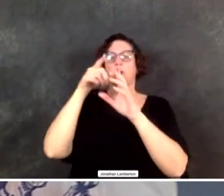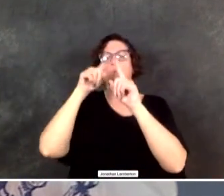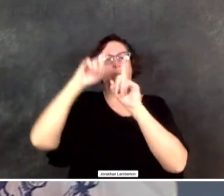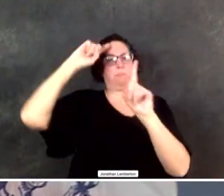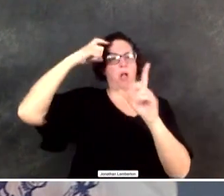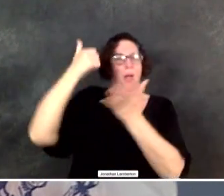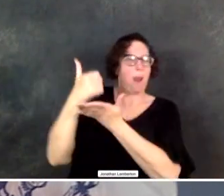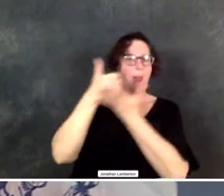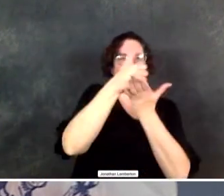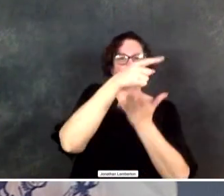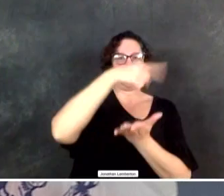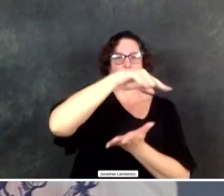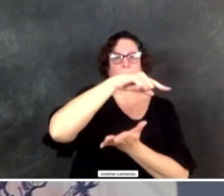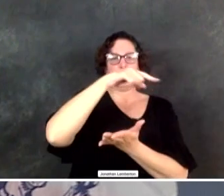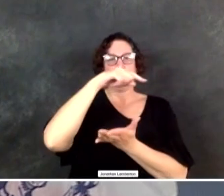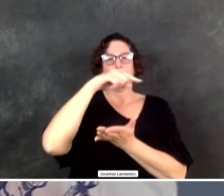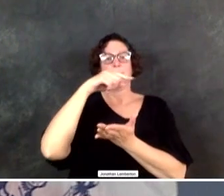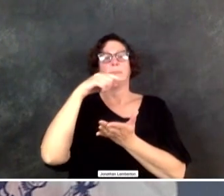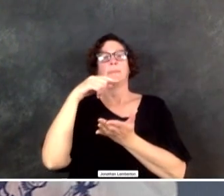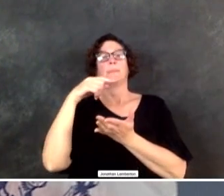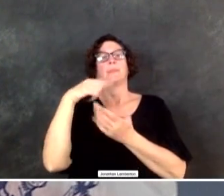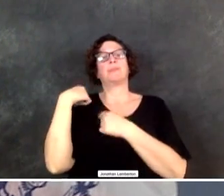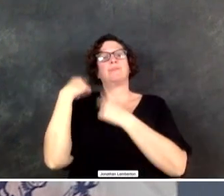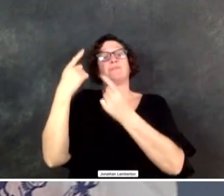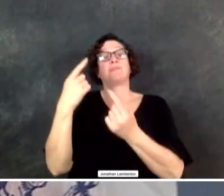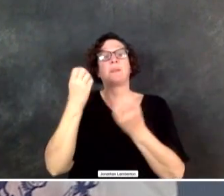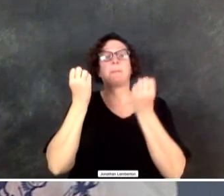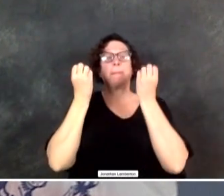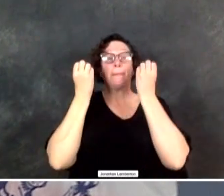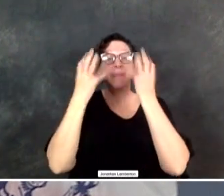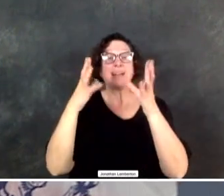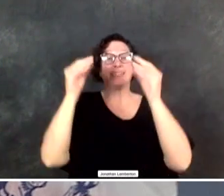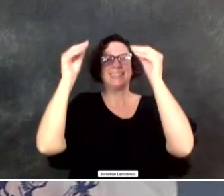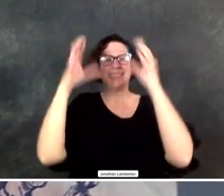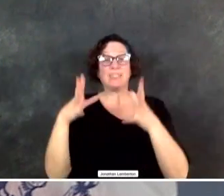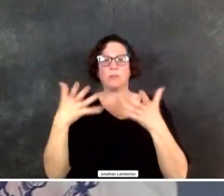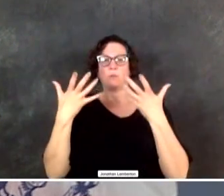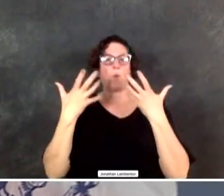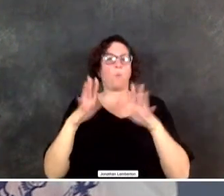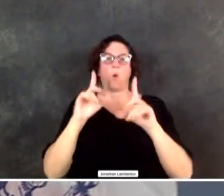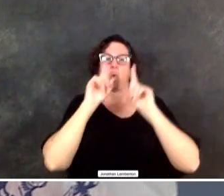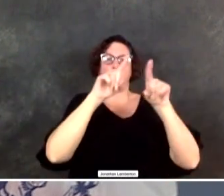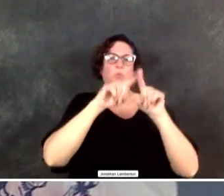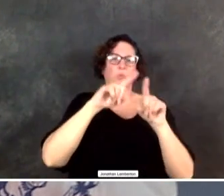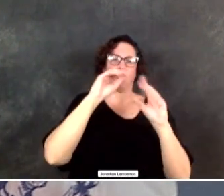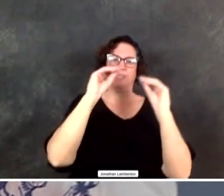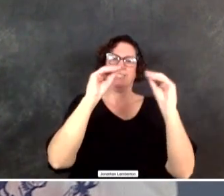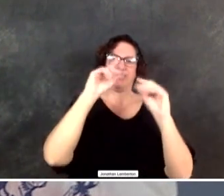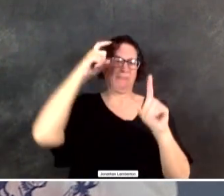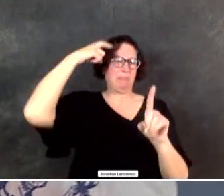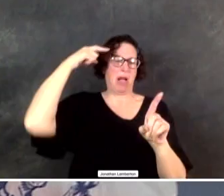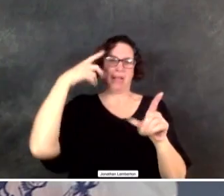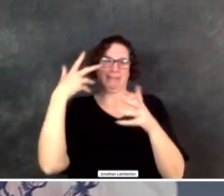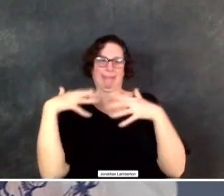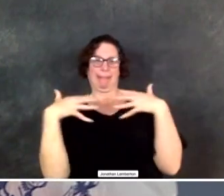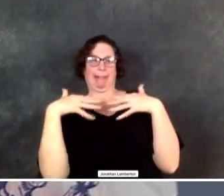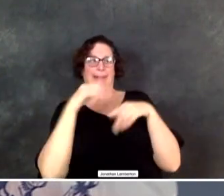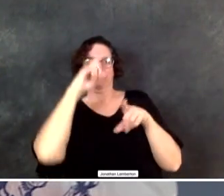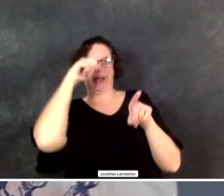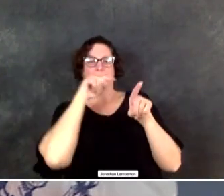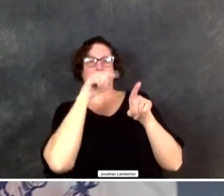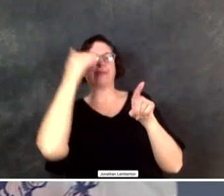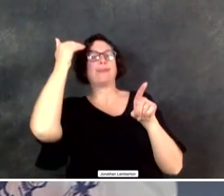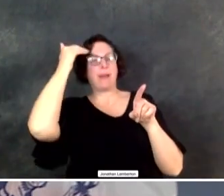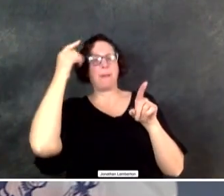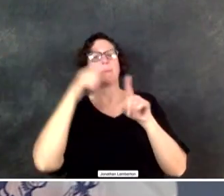and years not had the teachers they needed in math and science and foreign language. And because of the initiative